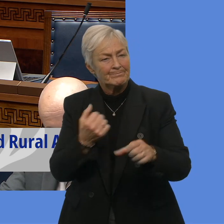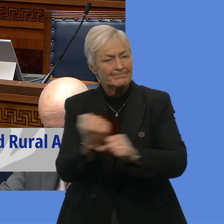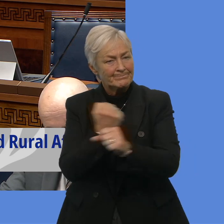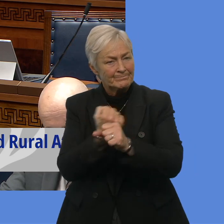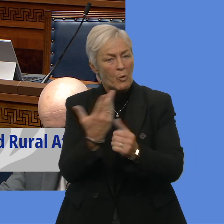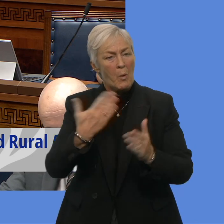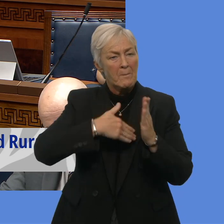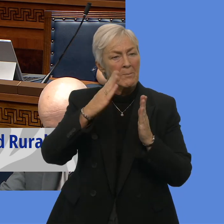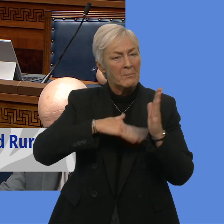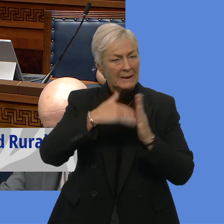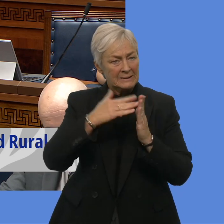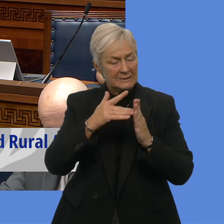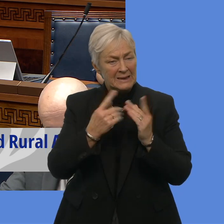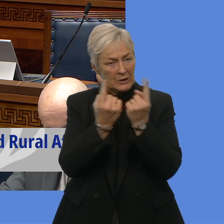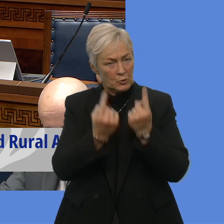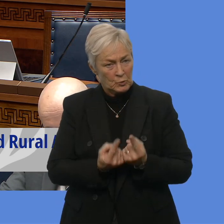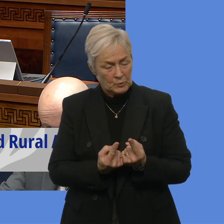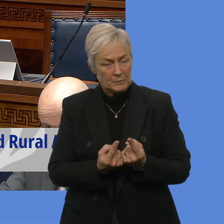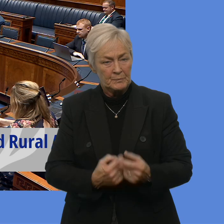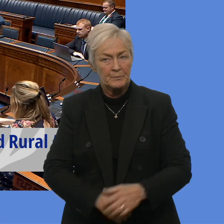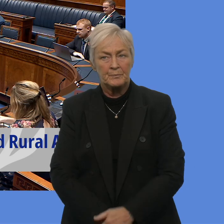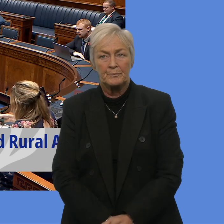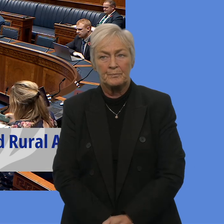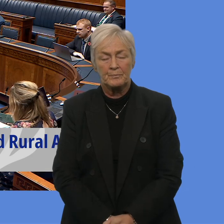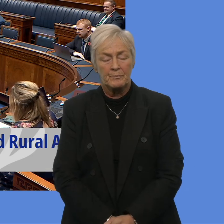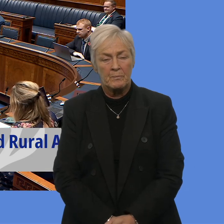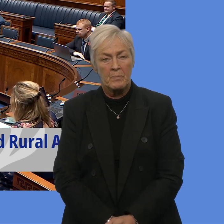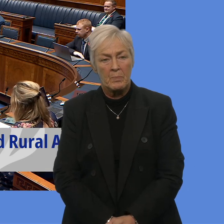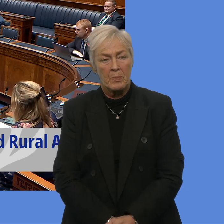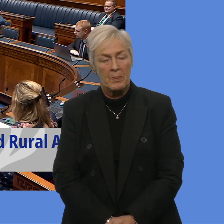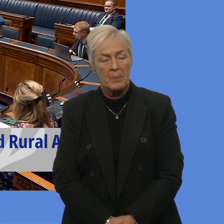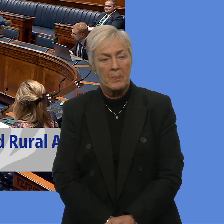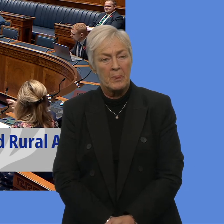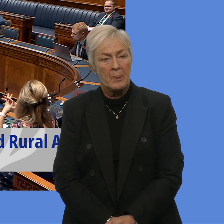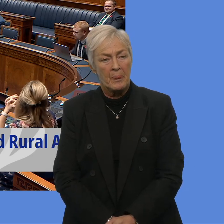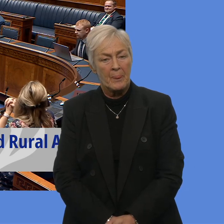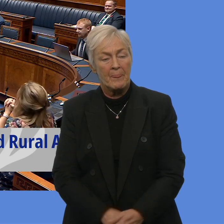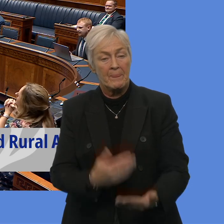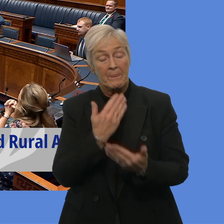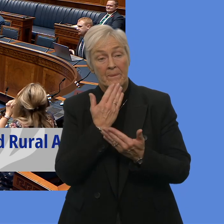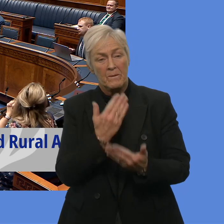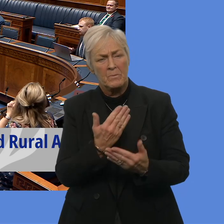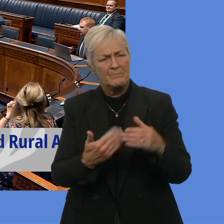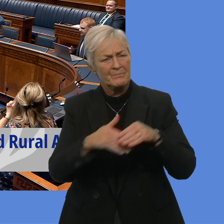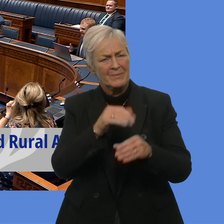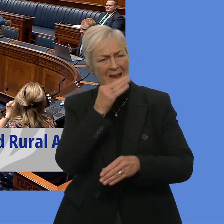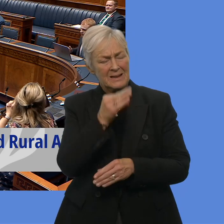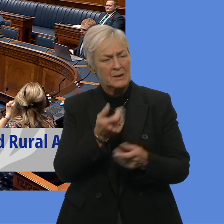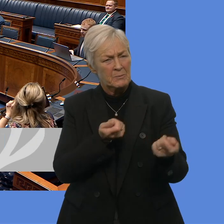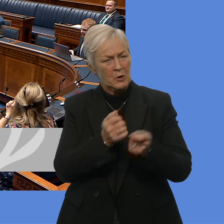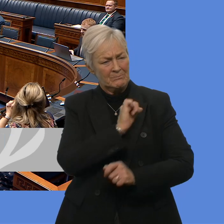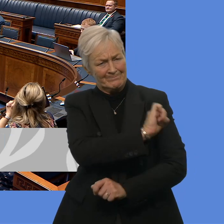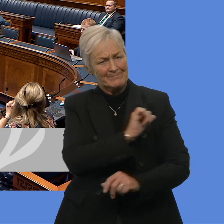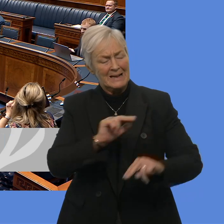washings or other miscellaneous sources. I call Andy Allen. Thank you, Mr. Speaker. Can I ask the Minister for his assessment